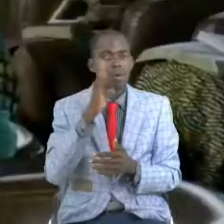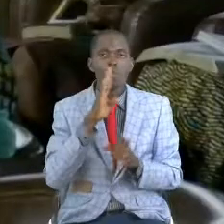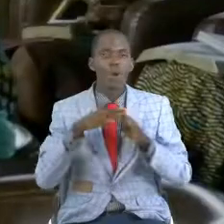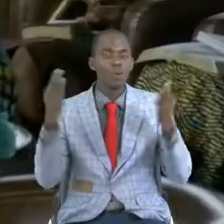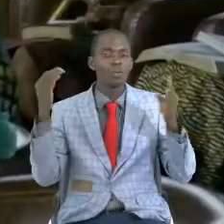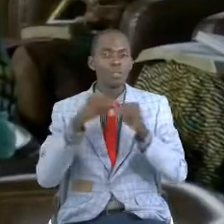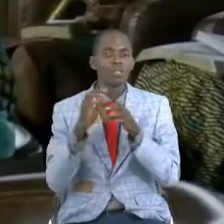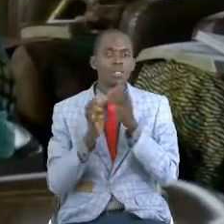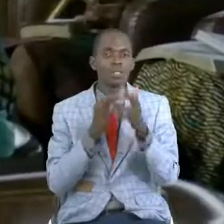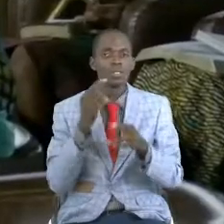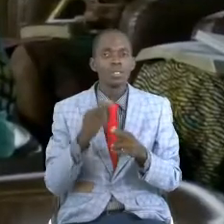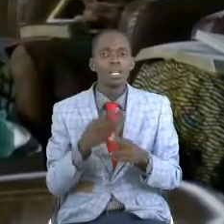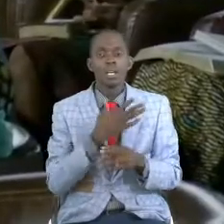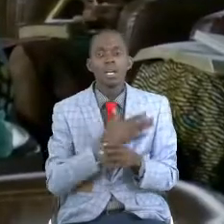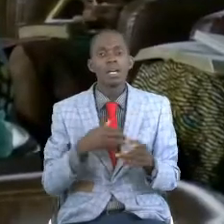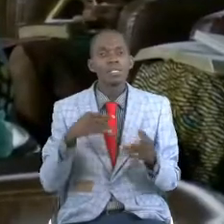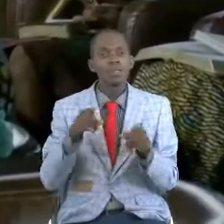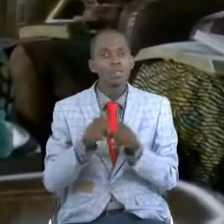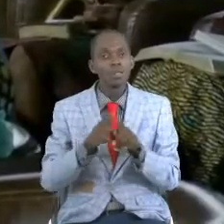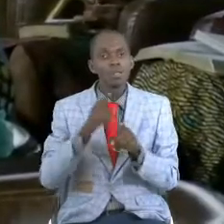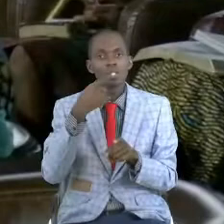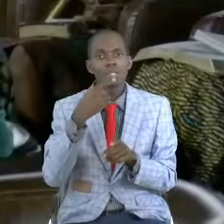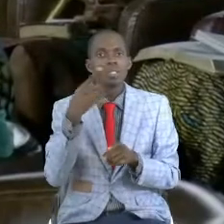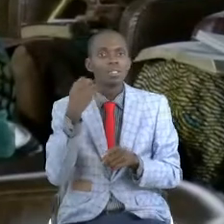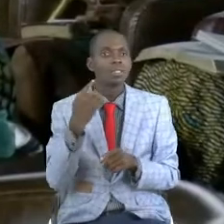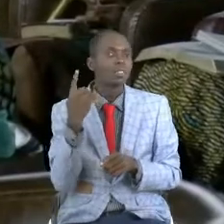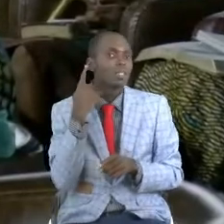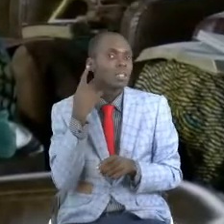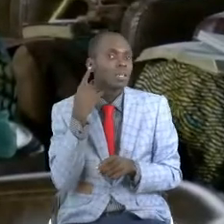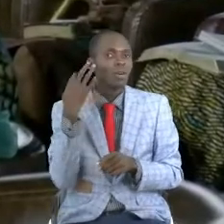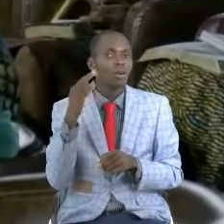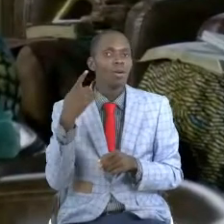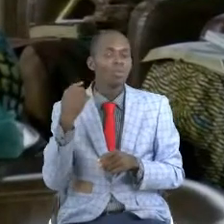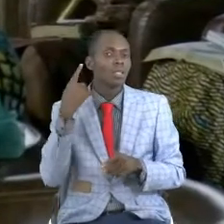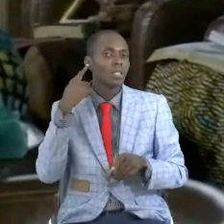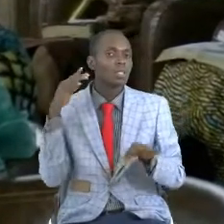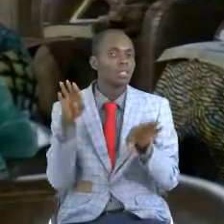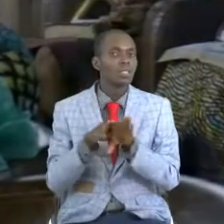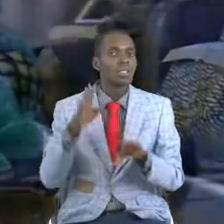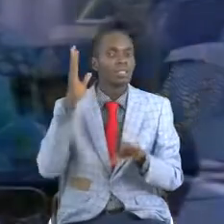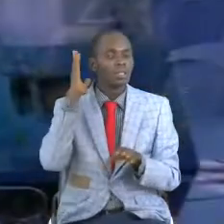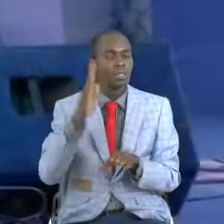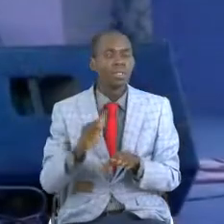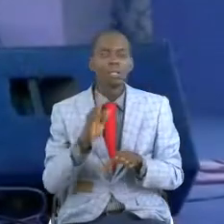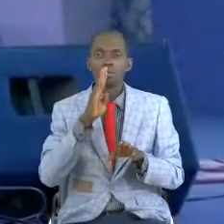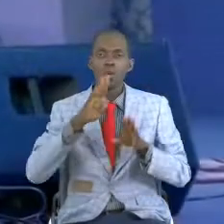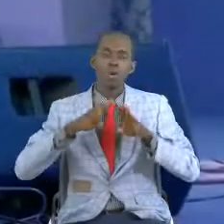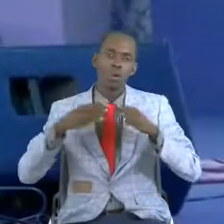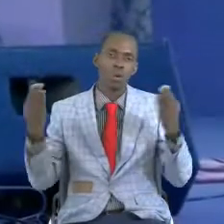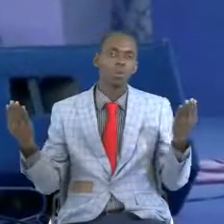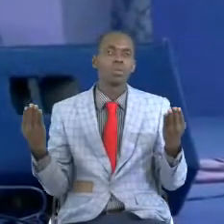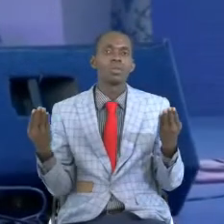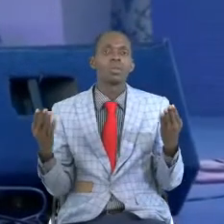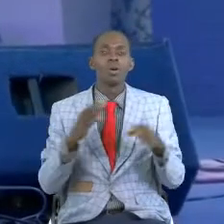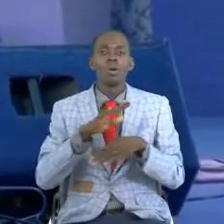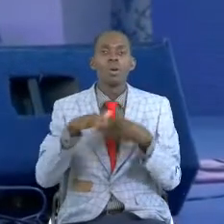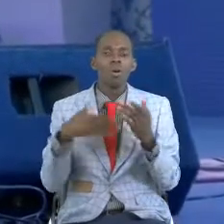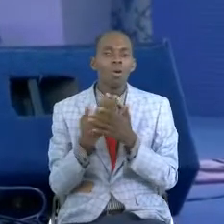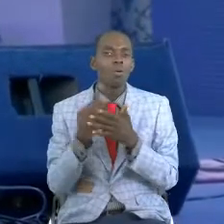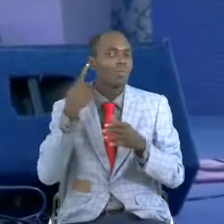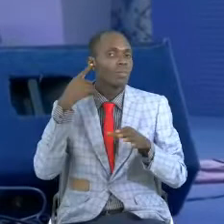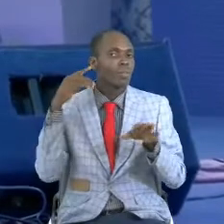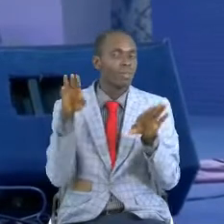then it says, and the ears of the deaf shall be unstopped. All the deadness of